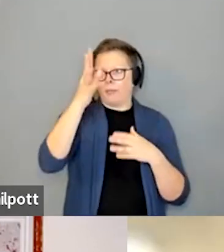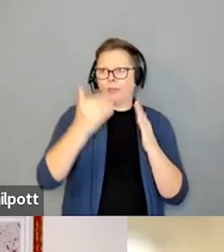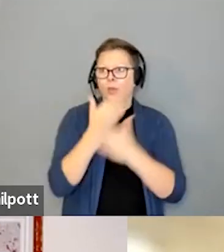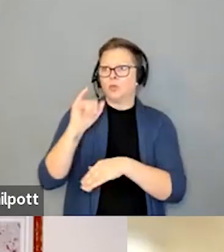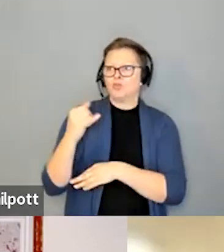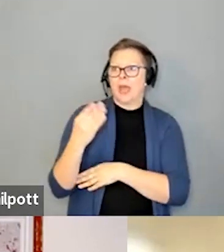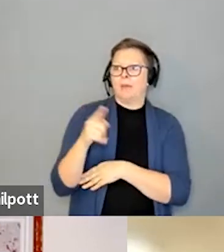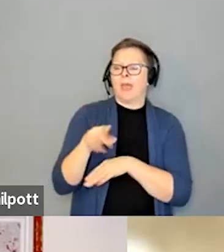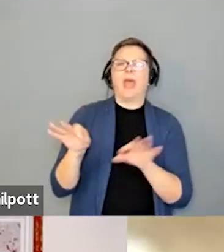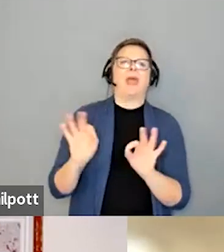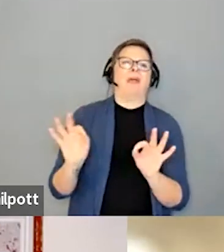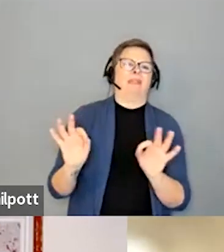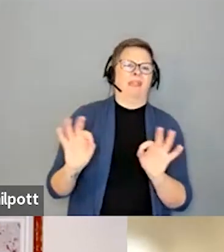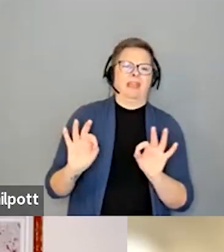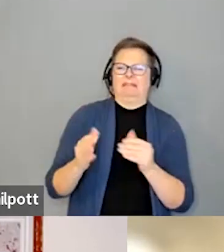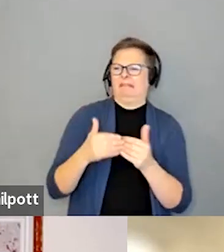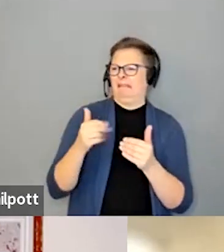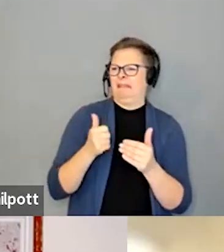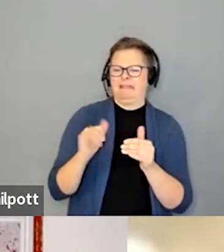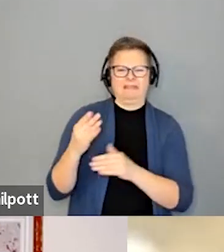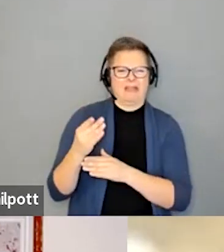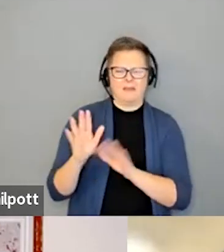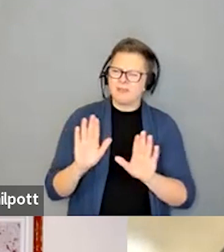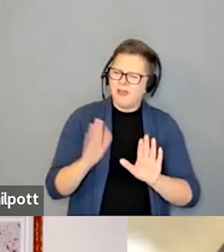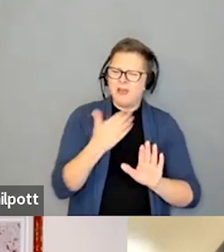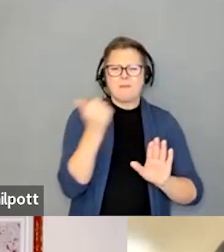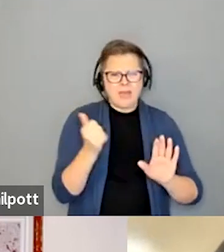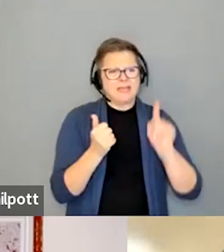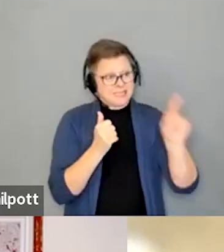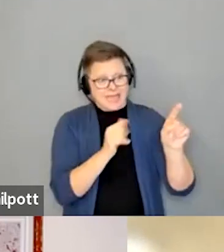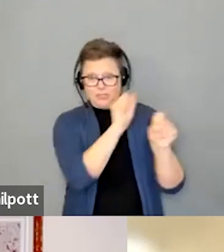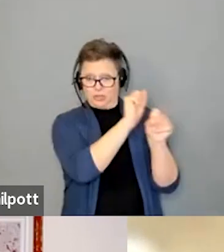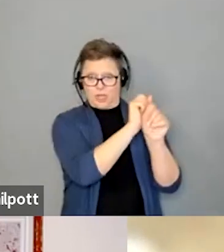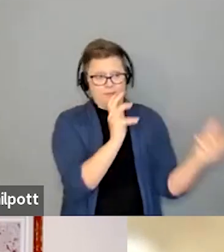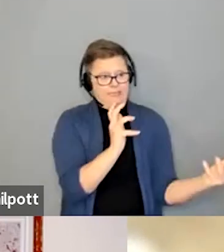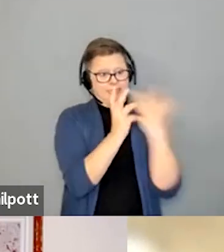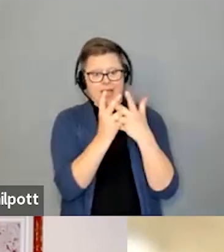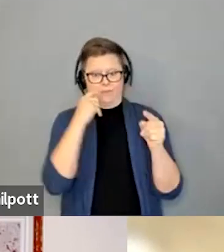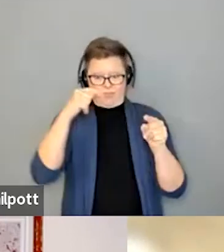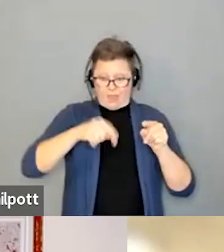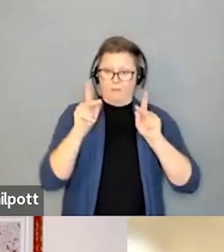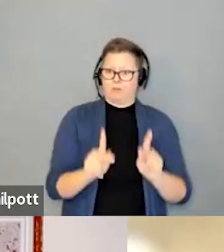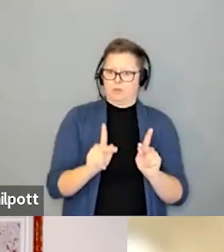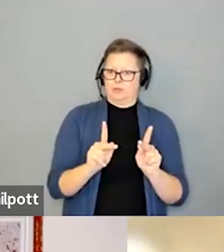mean anything instead of adapting a job to get the most potential out of it.